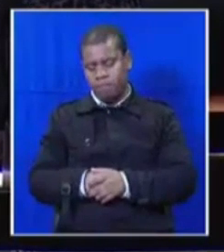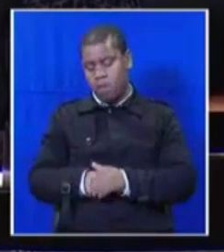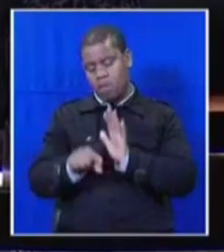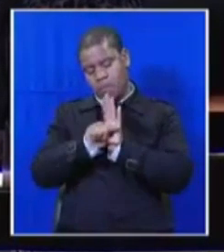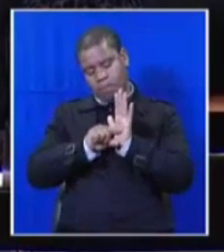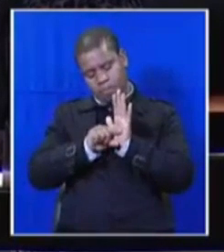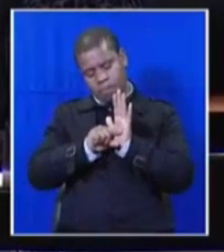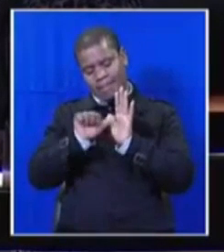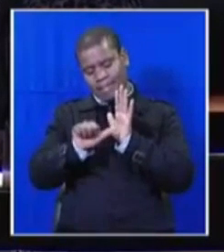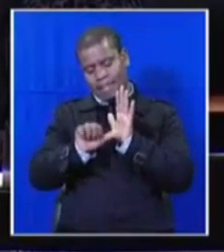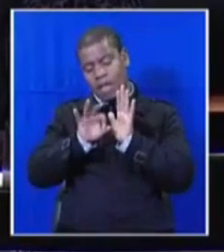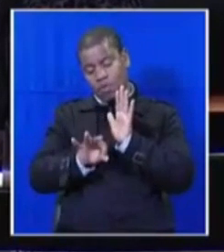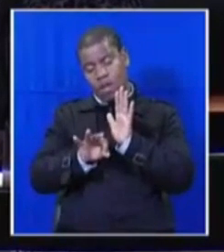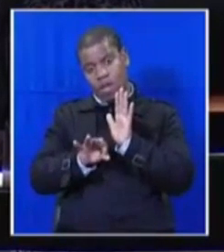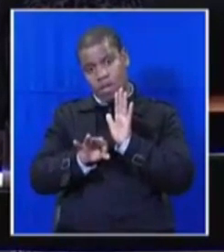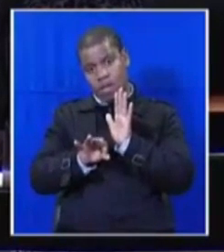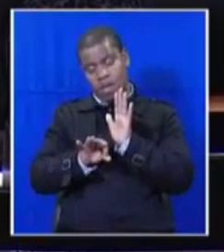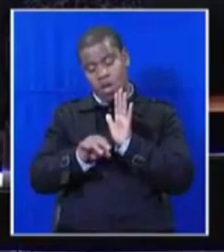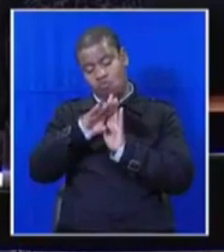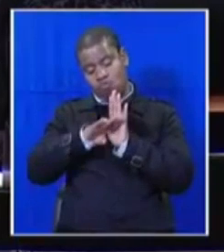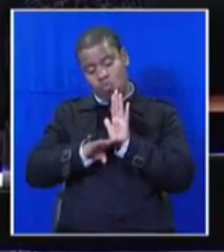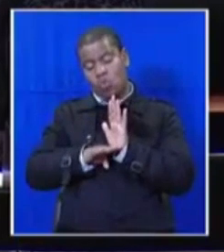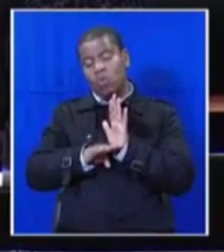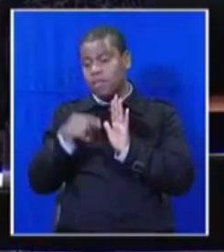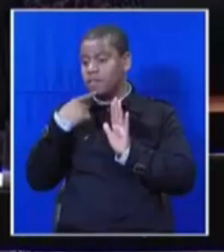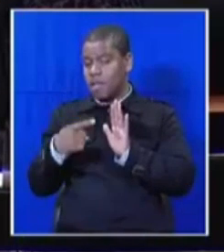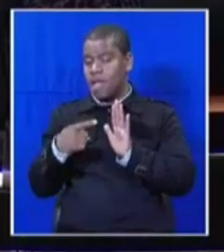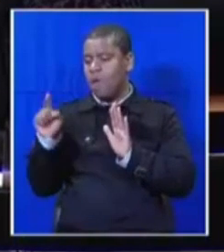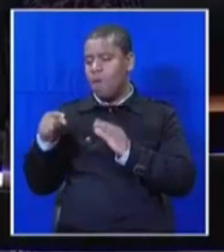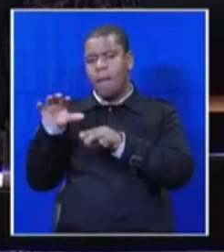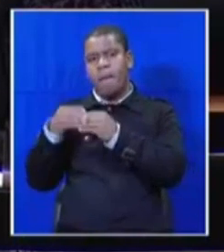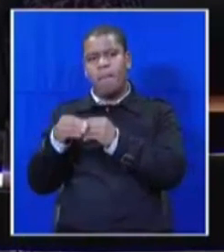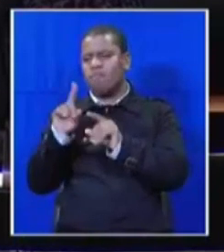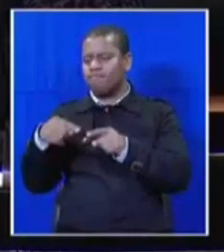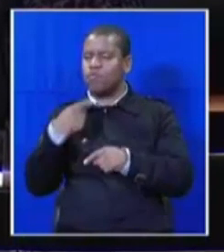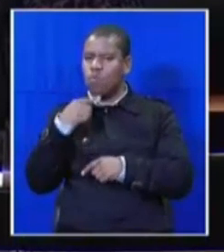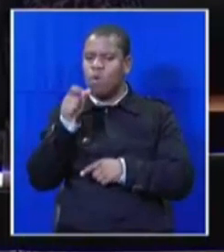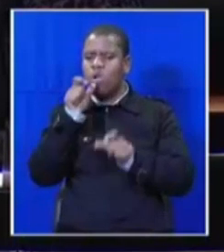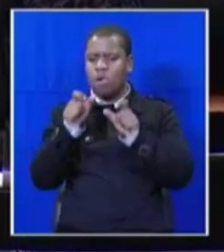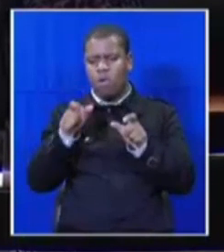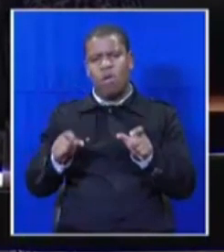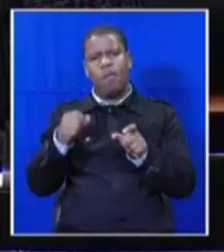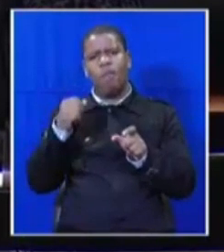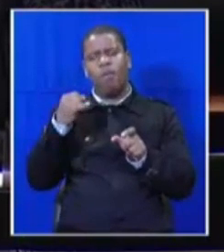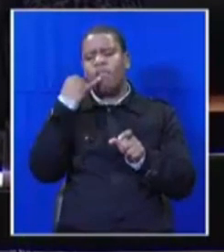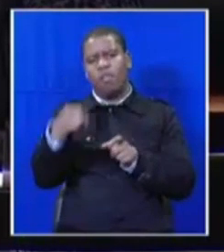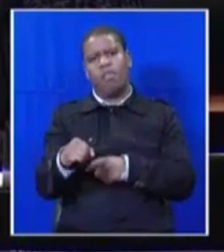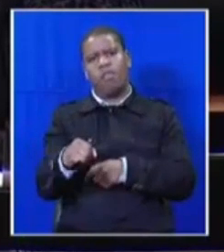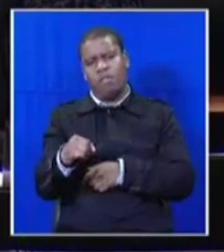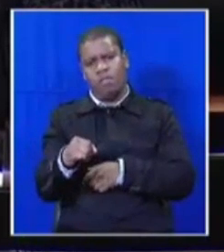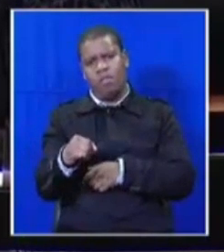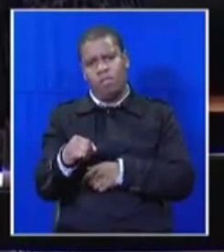63 states that no member shall use offensive or unbecoming